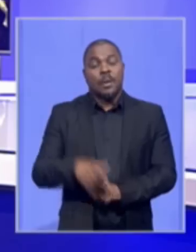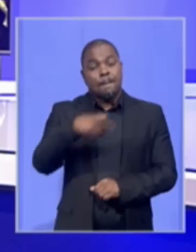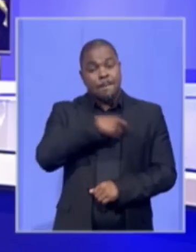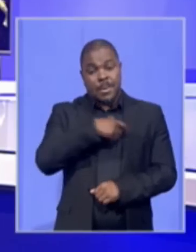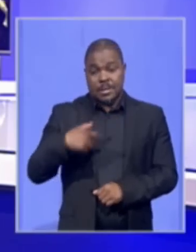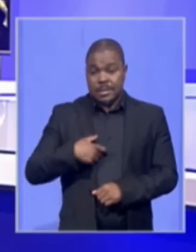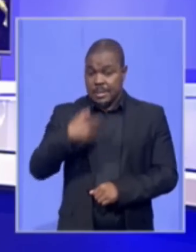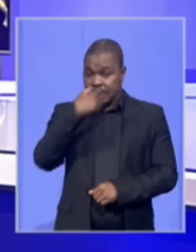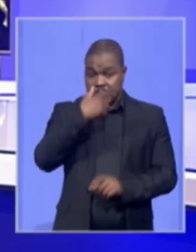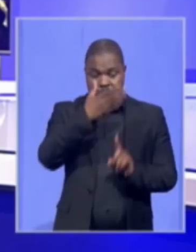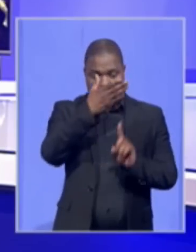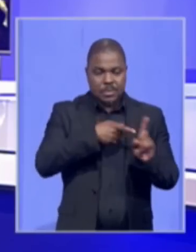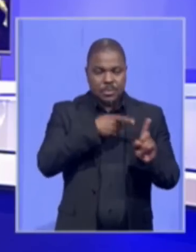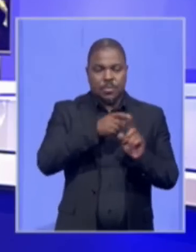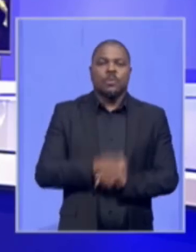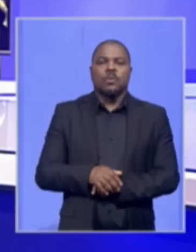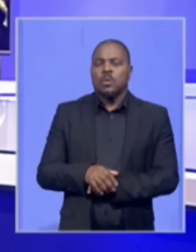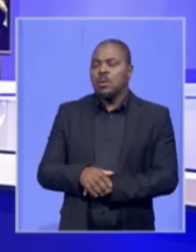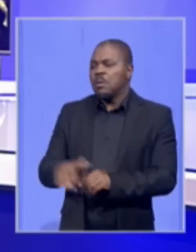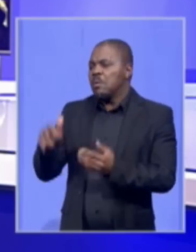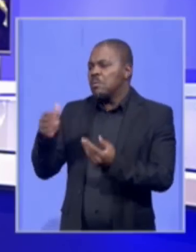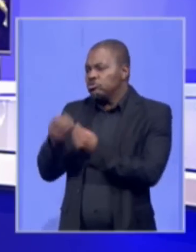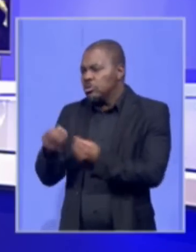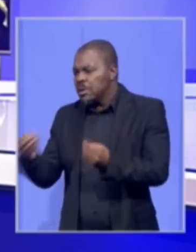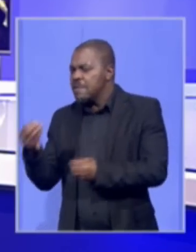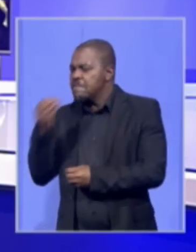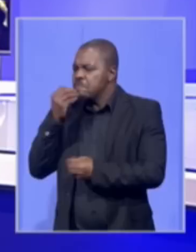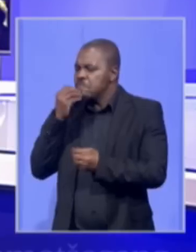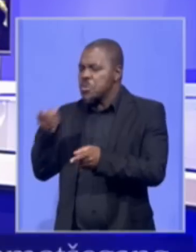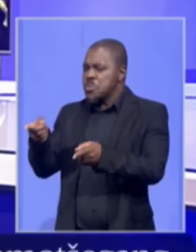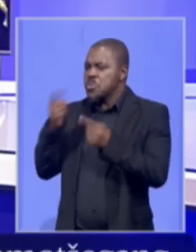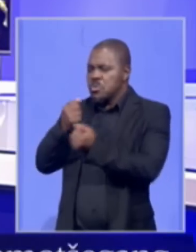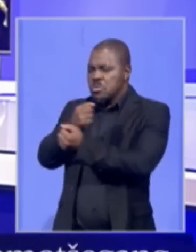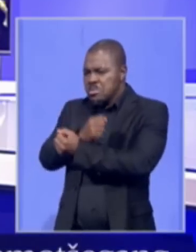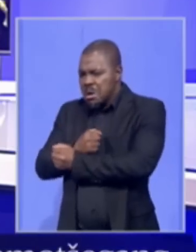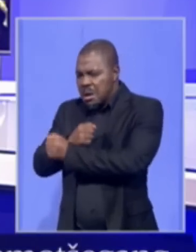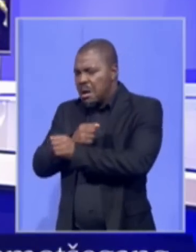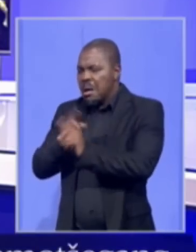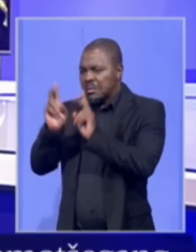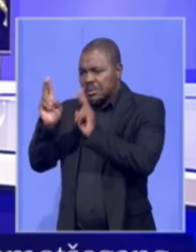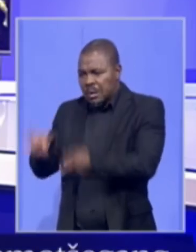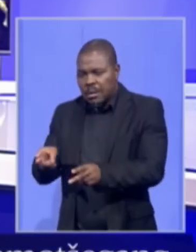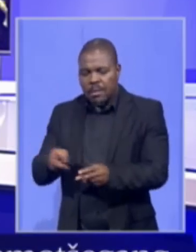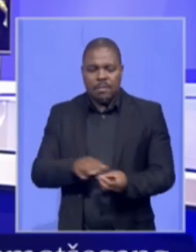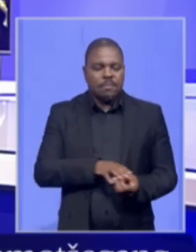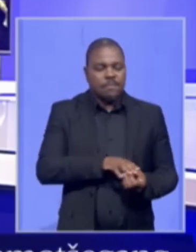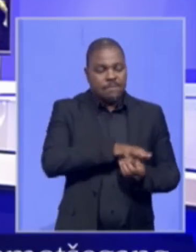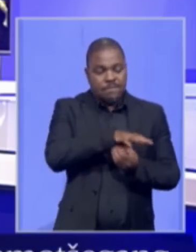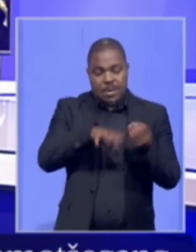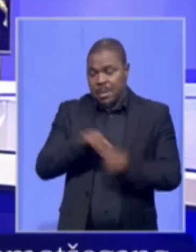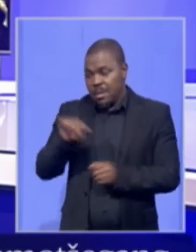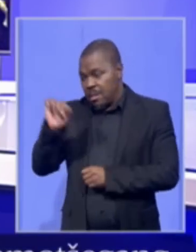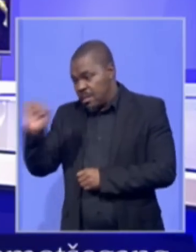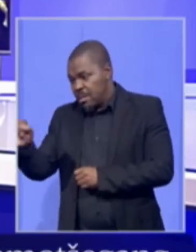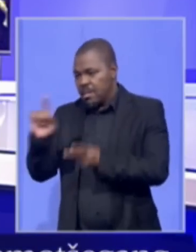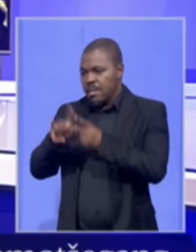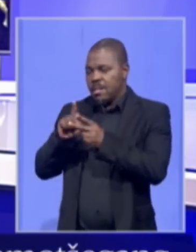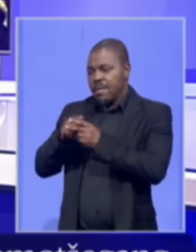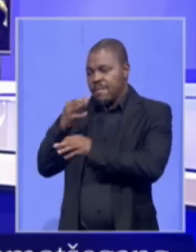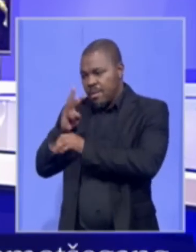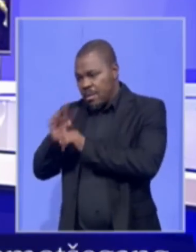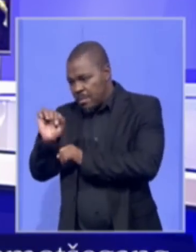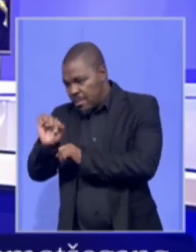Mopresidente Cyril Ramaphosa o rometše mantšu a matshedišo go batswadi le malapa ao a lahlegetšwego ke bana bao ba bolailwego